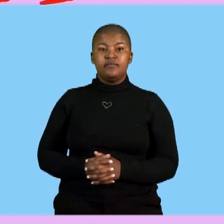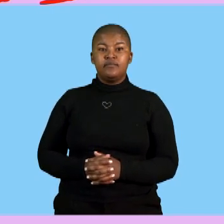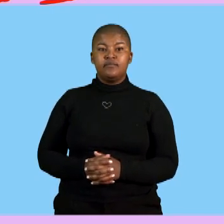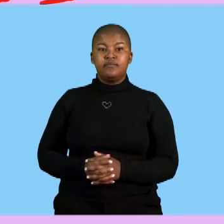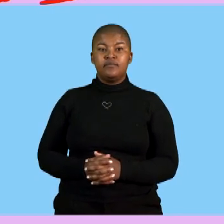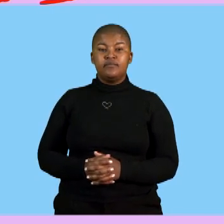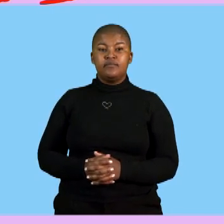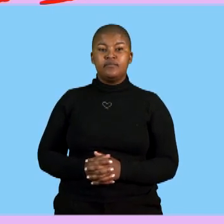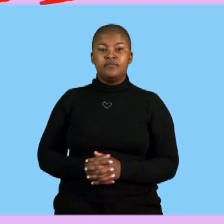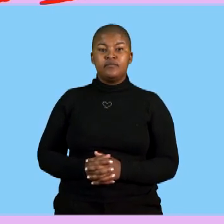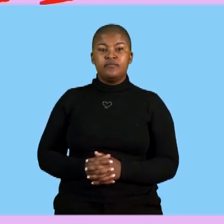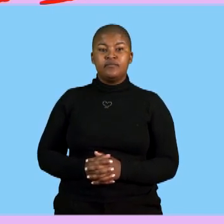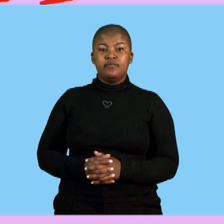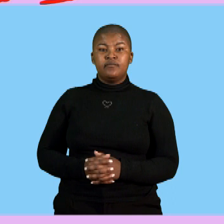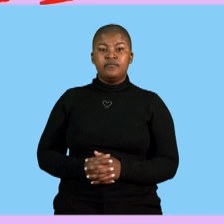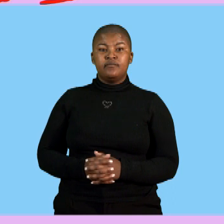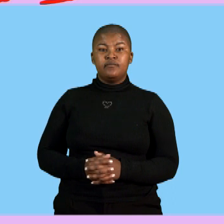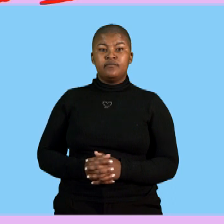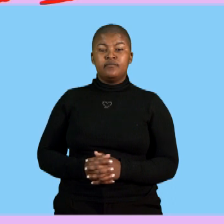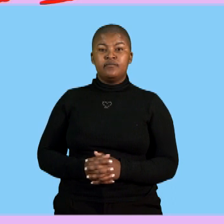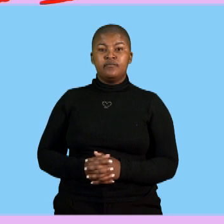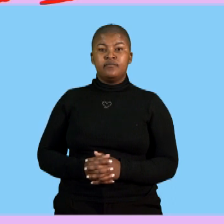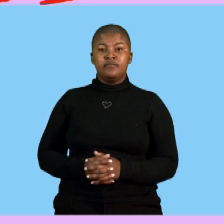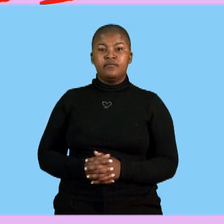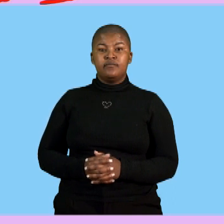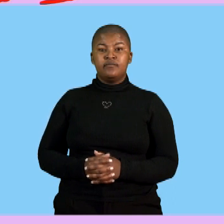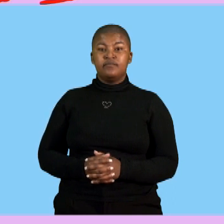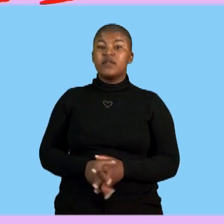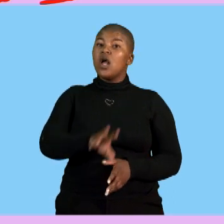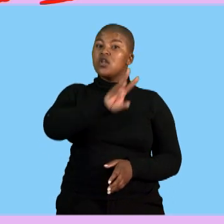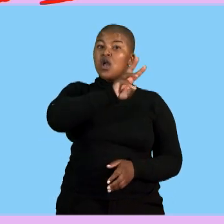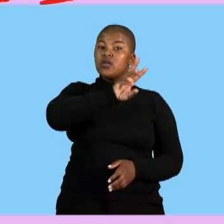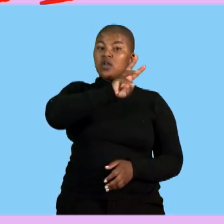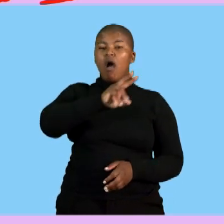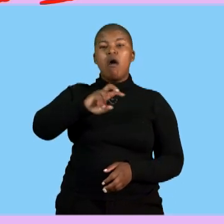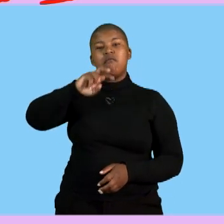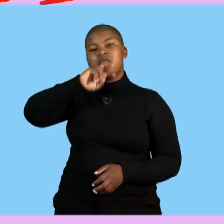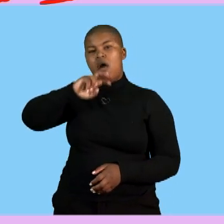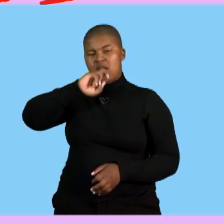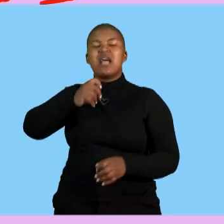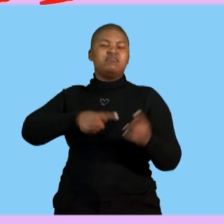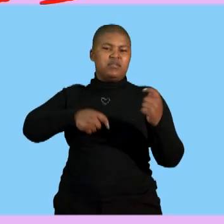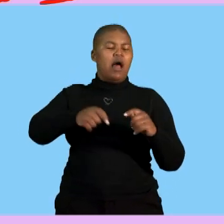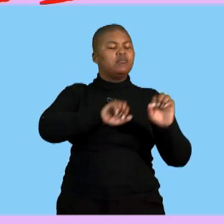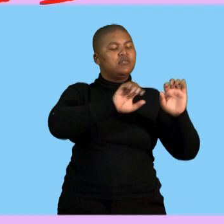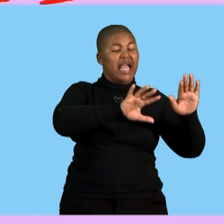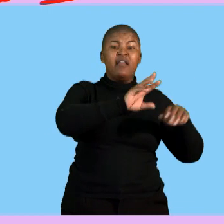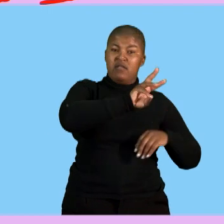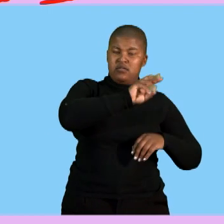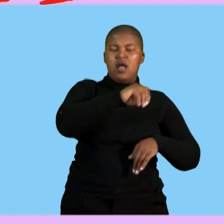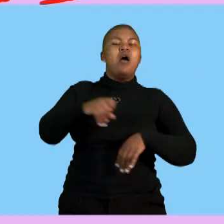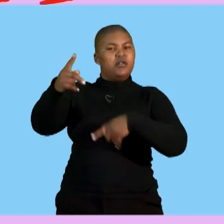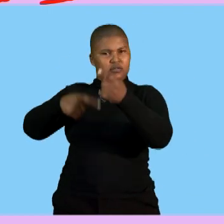they sold the same